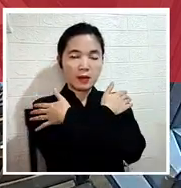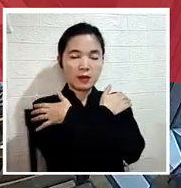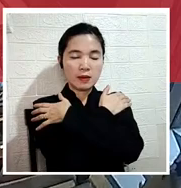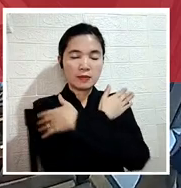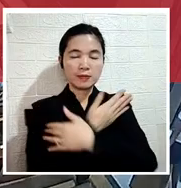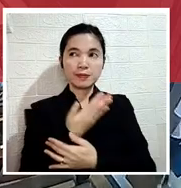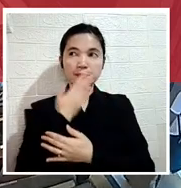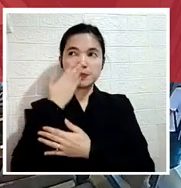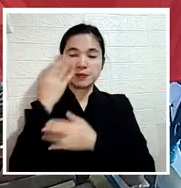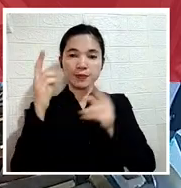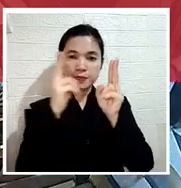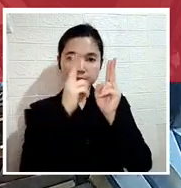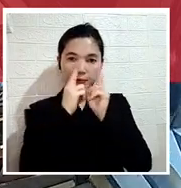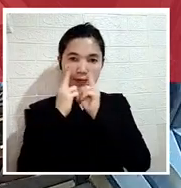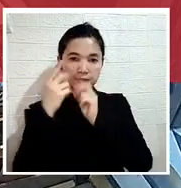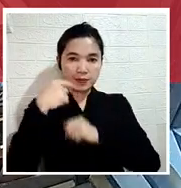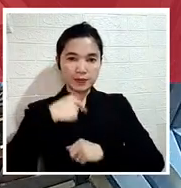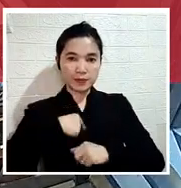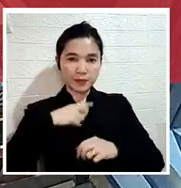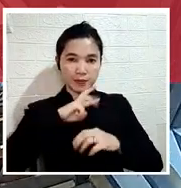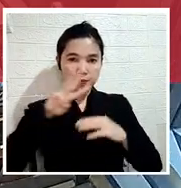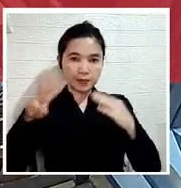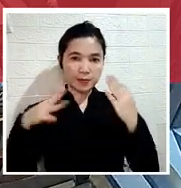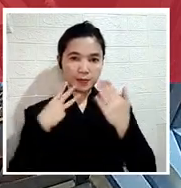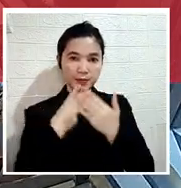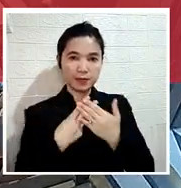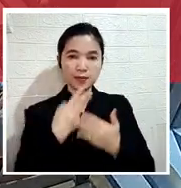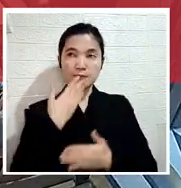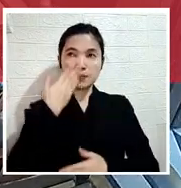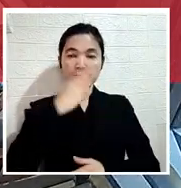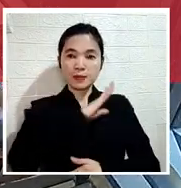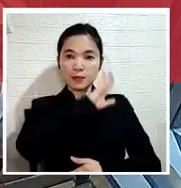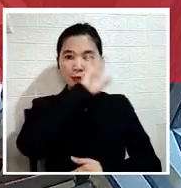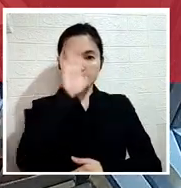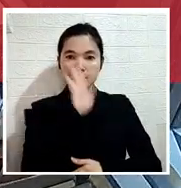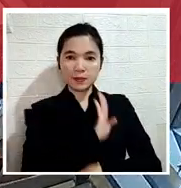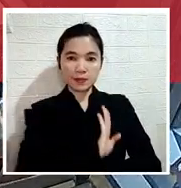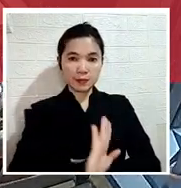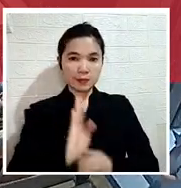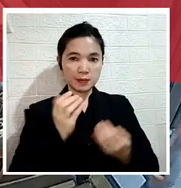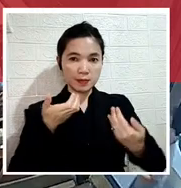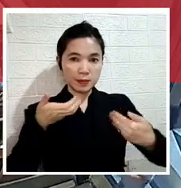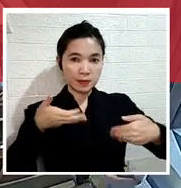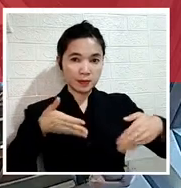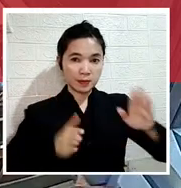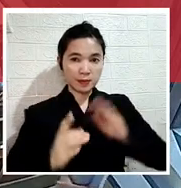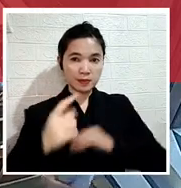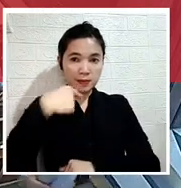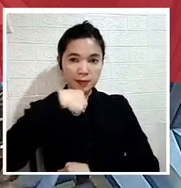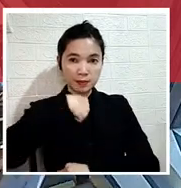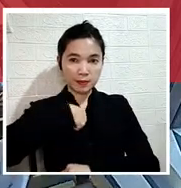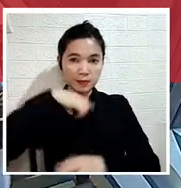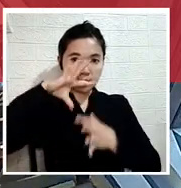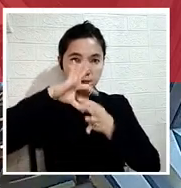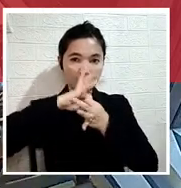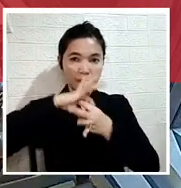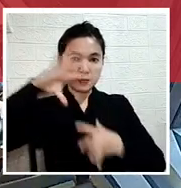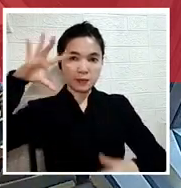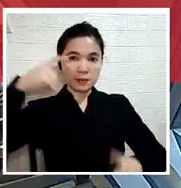were already there, and unite myself wholly to you. Never permit me to be separated from